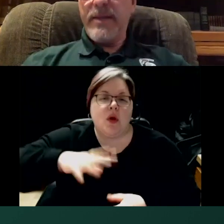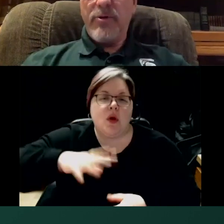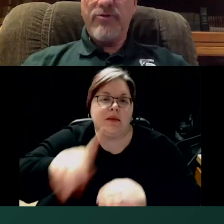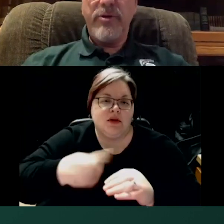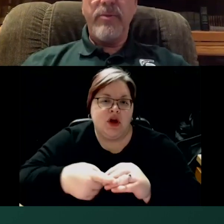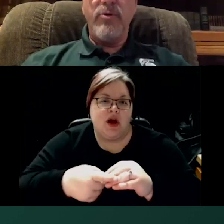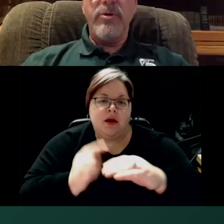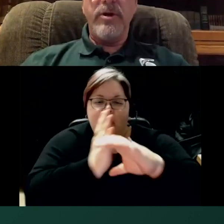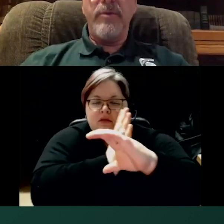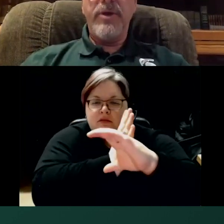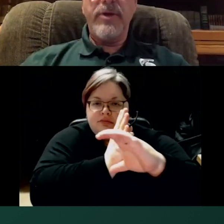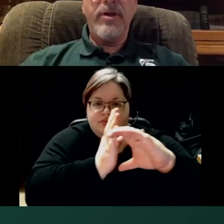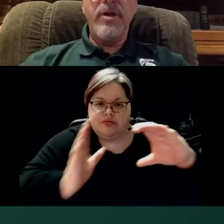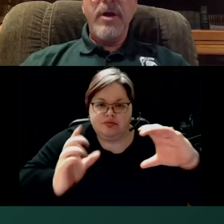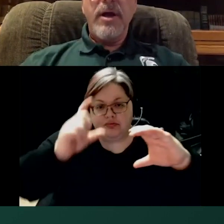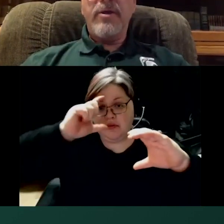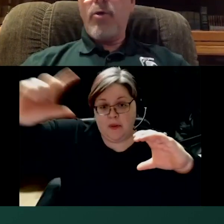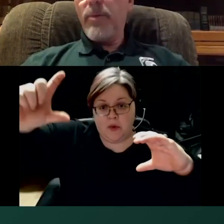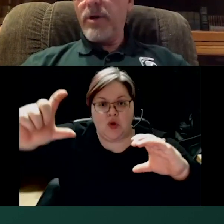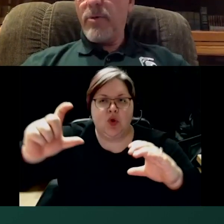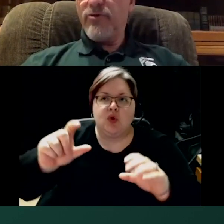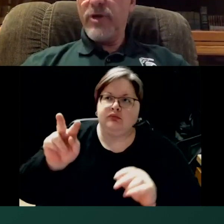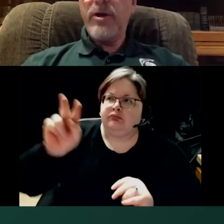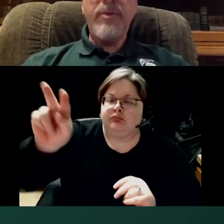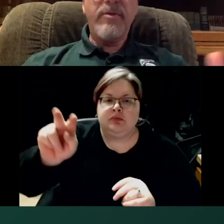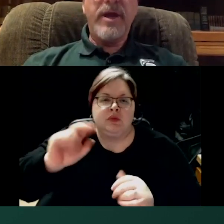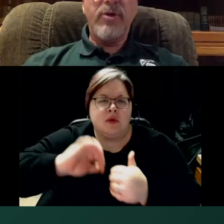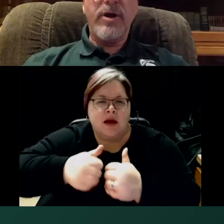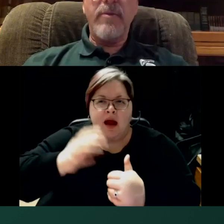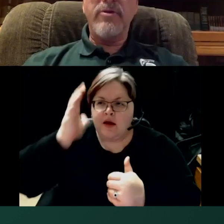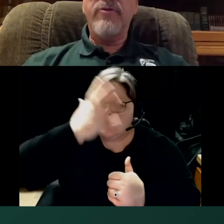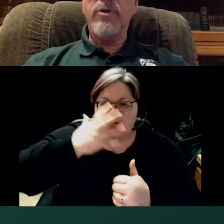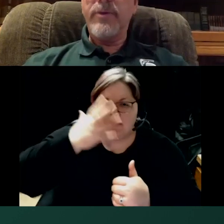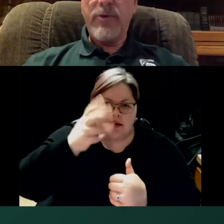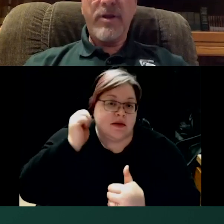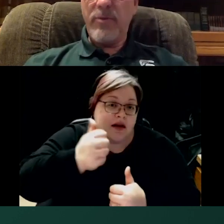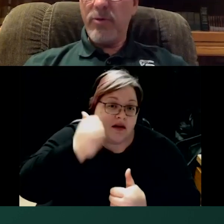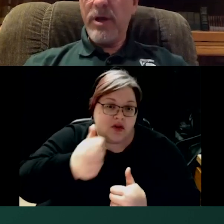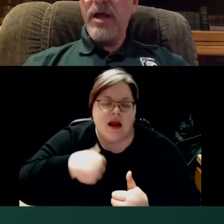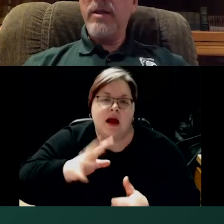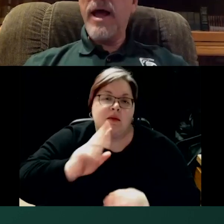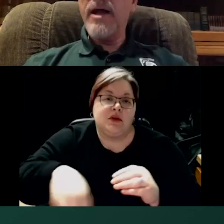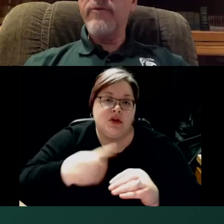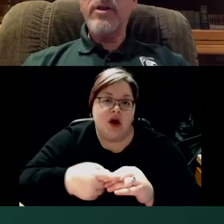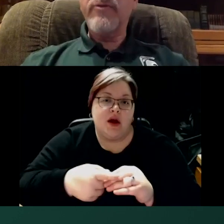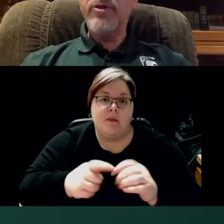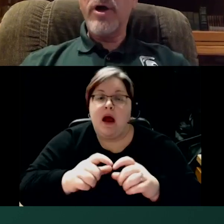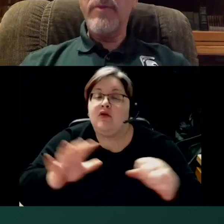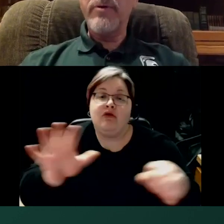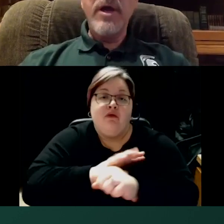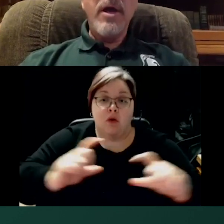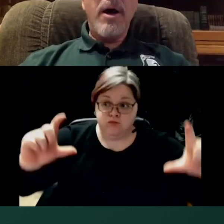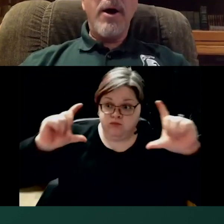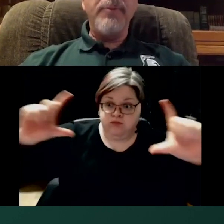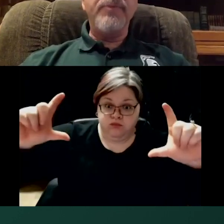the daily motion of the moon, its appearance, its orbital motion. I'm going to spend some time talking about the full and the crescent moon. A lot of stuff to talk